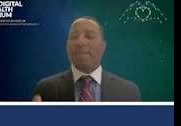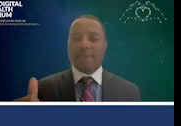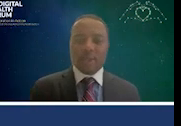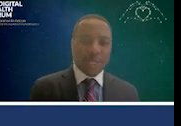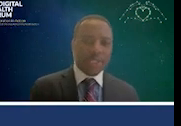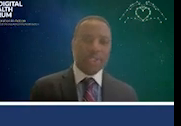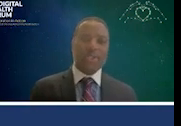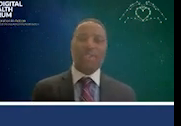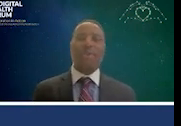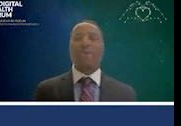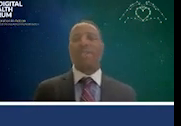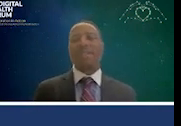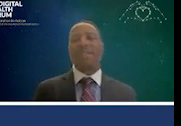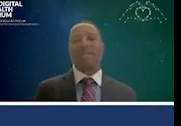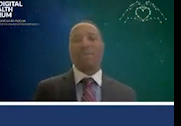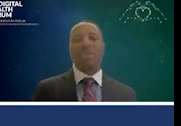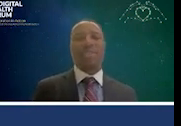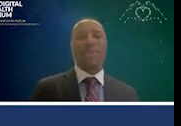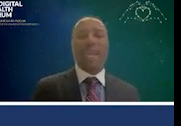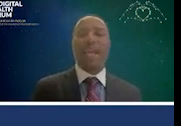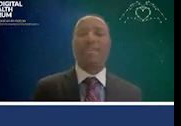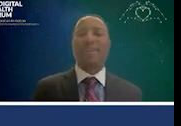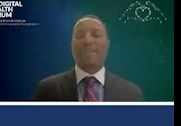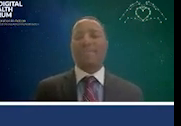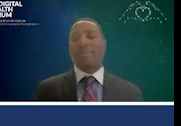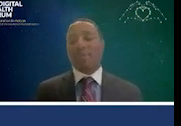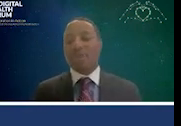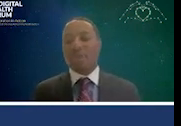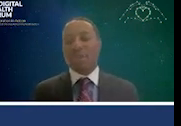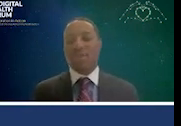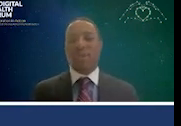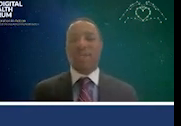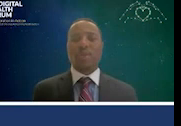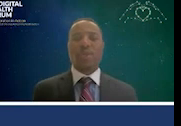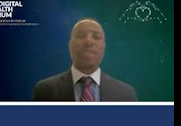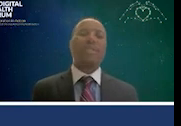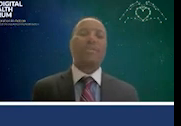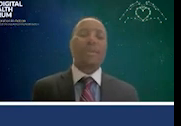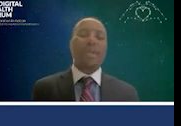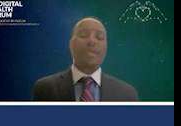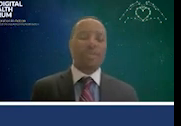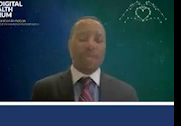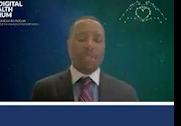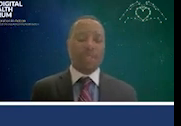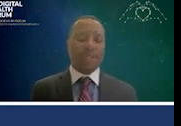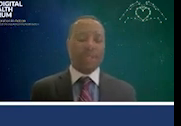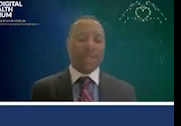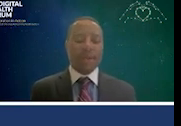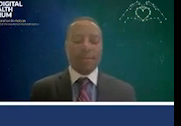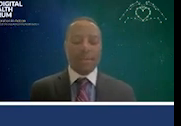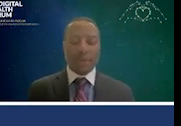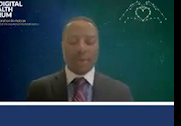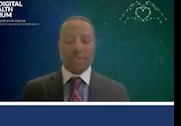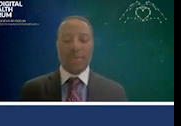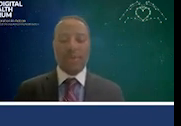we have nurse practitioners who are attaching patient. We have family physicians as well who are attaching patient. And